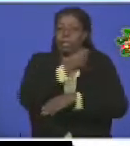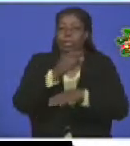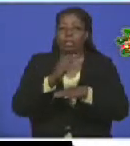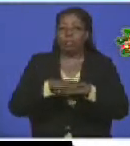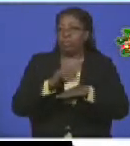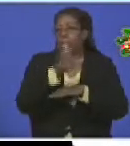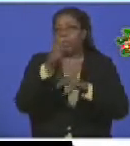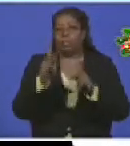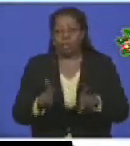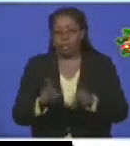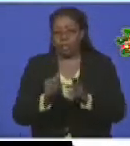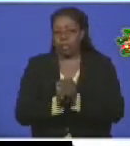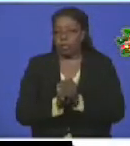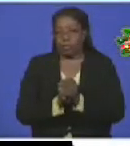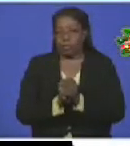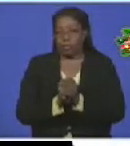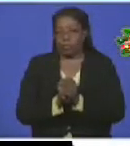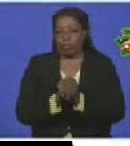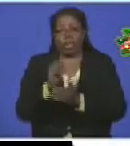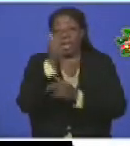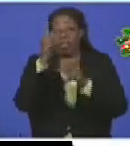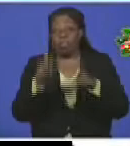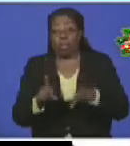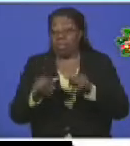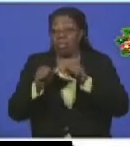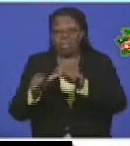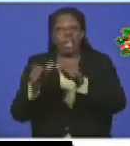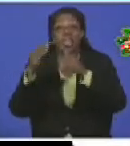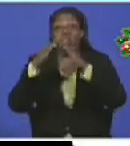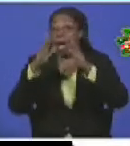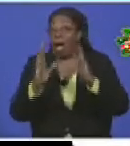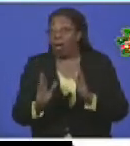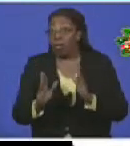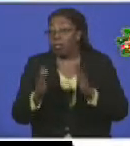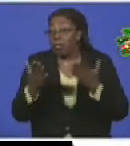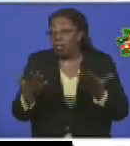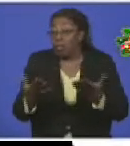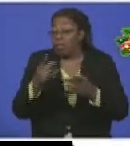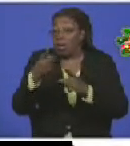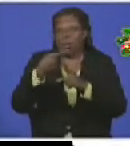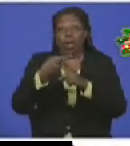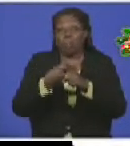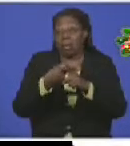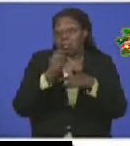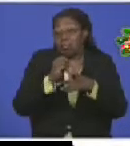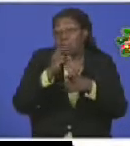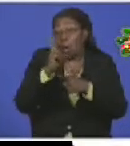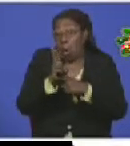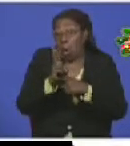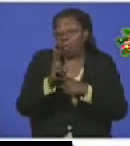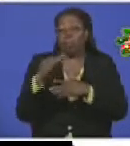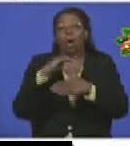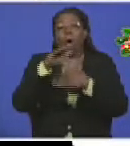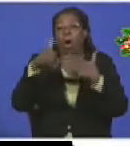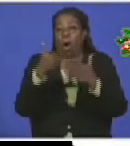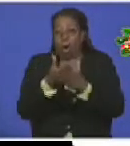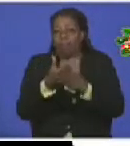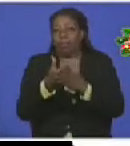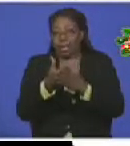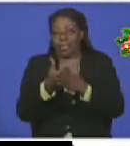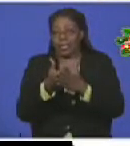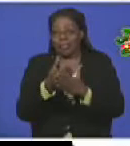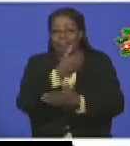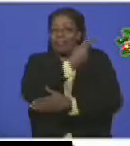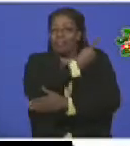anyone. Herd immunity, or everybody stay in their houses for a month, or we all take a vaccine